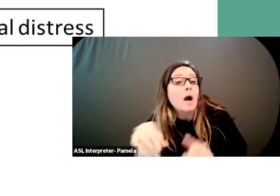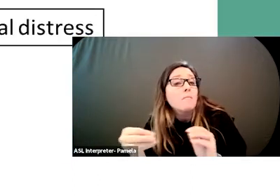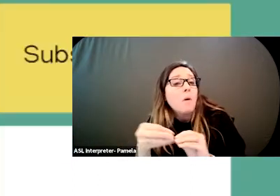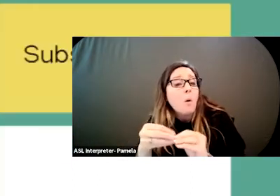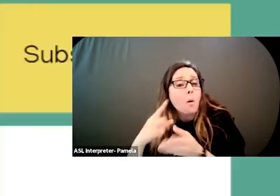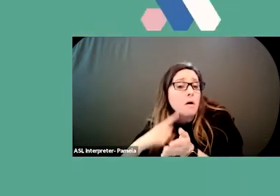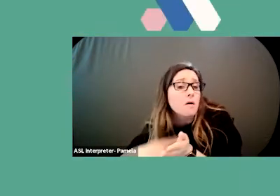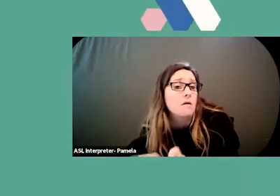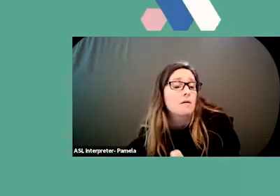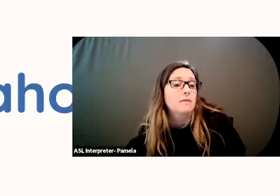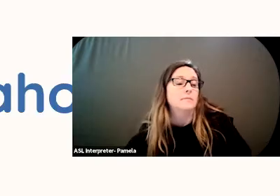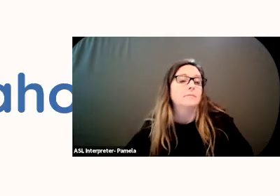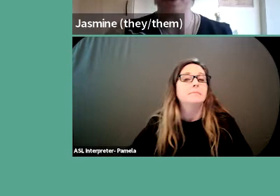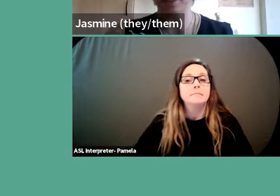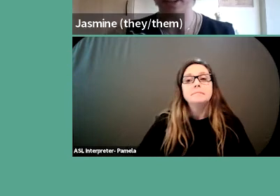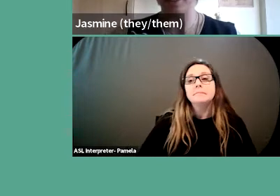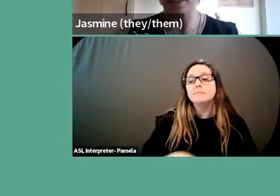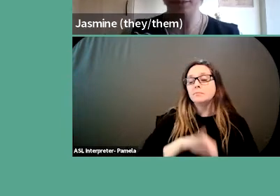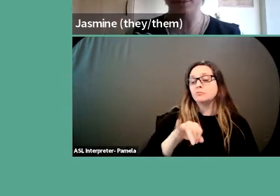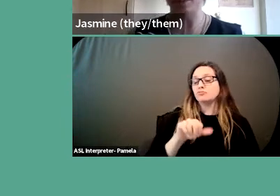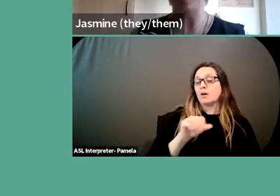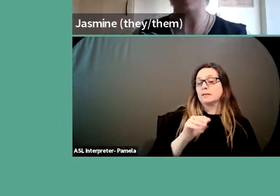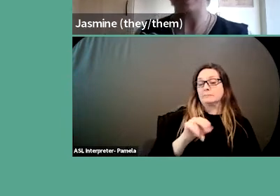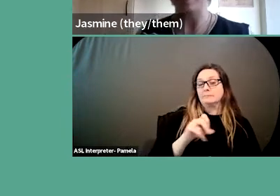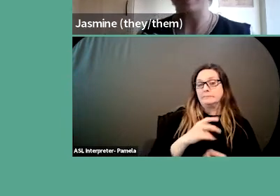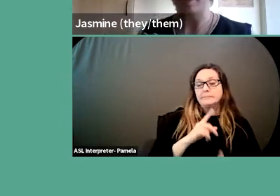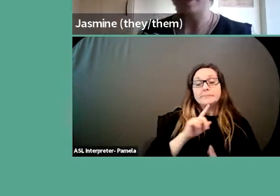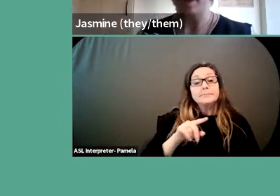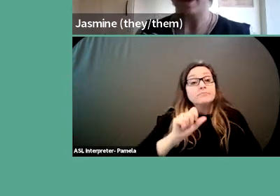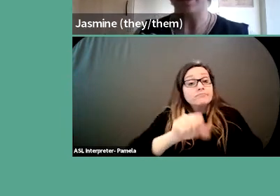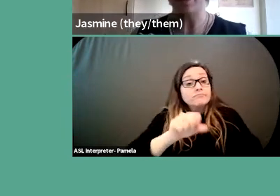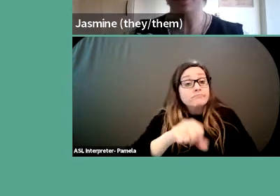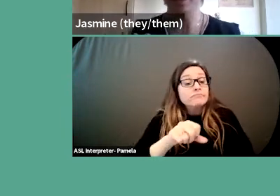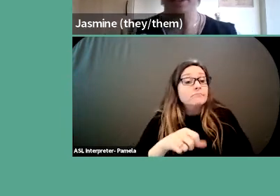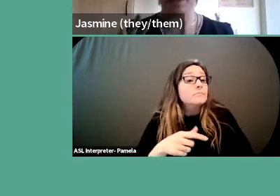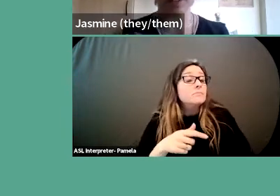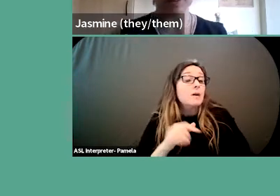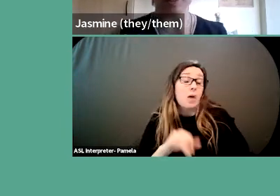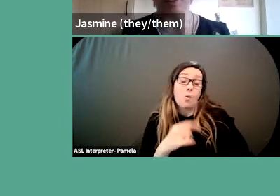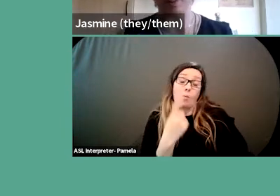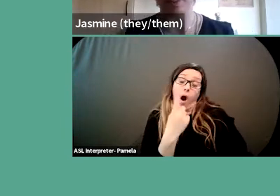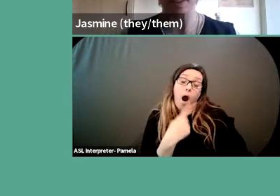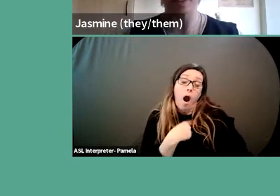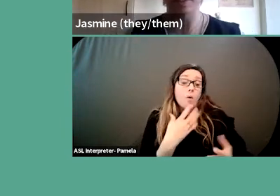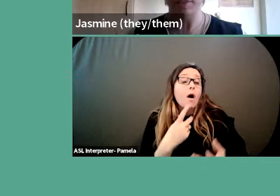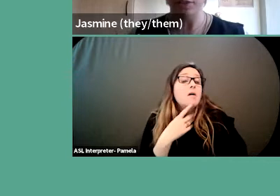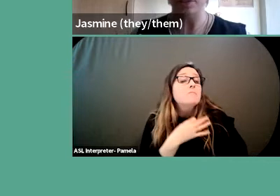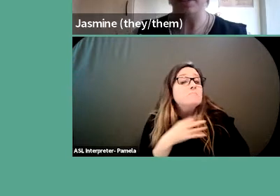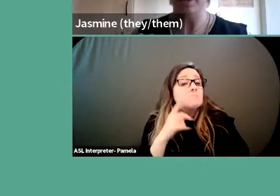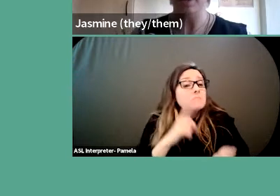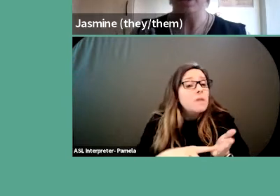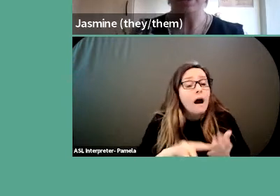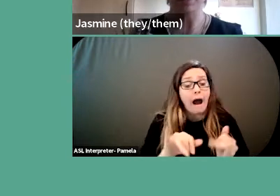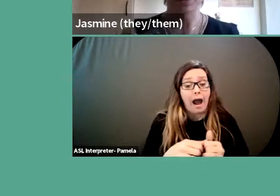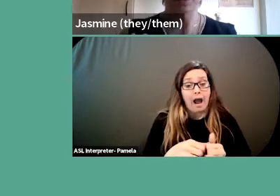big one, I think, what I would like to explore more is how LGBTQ+